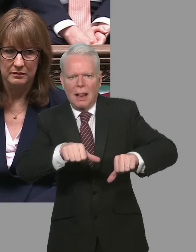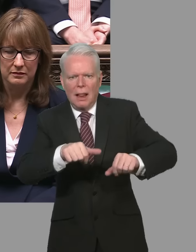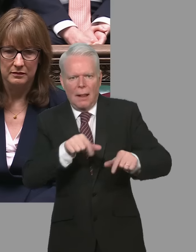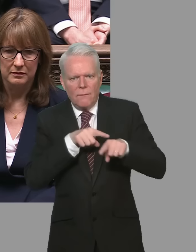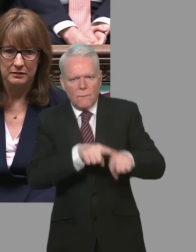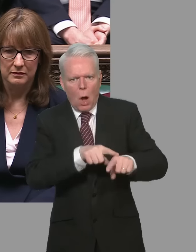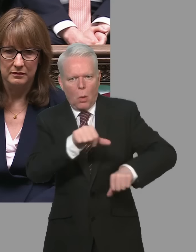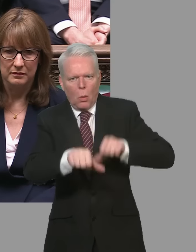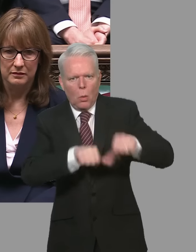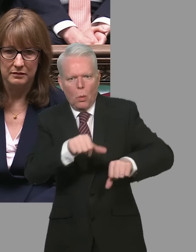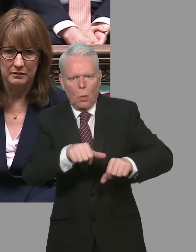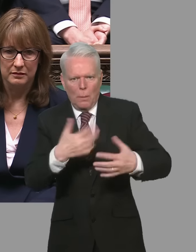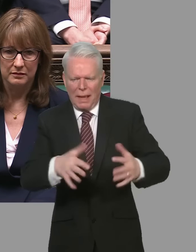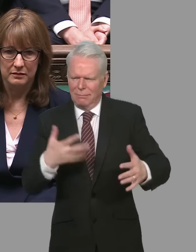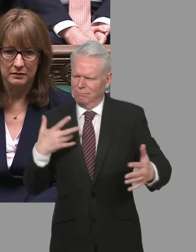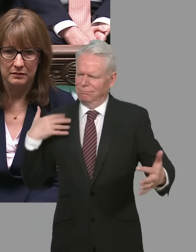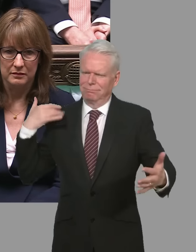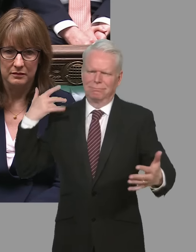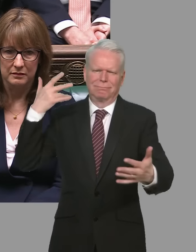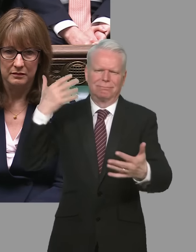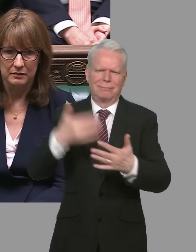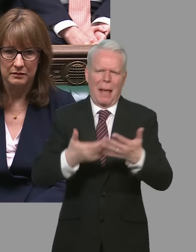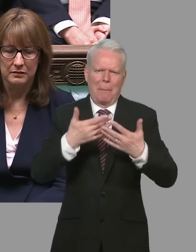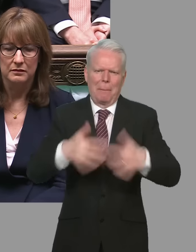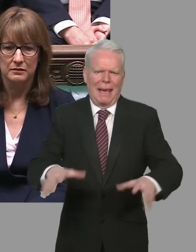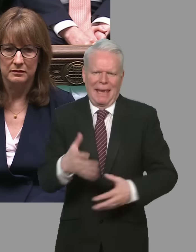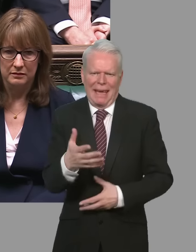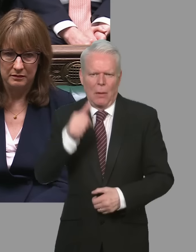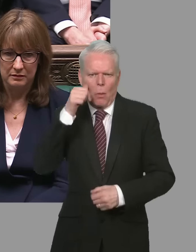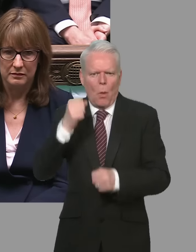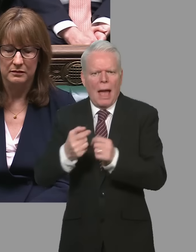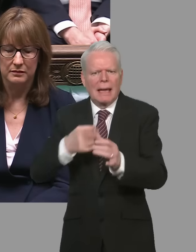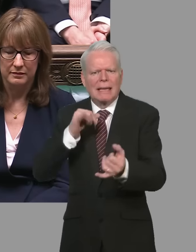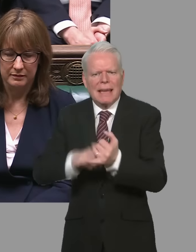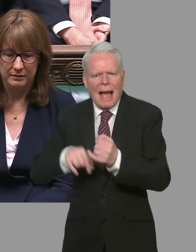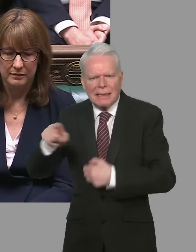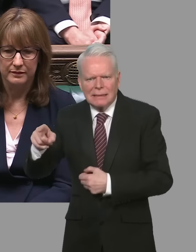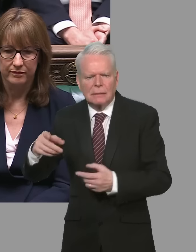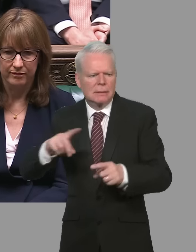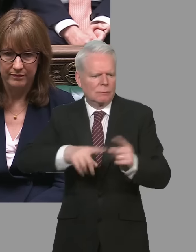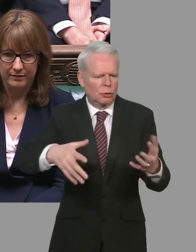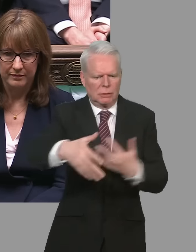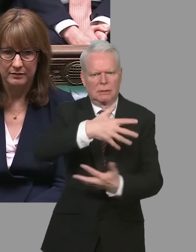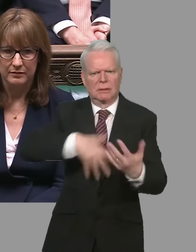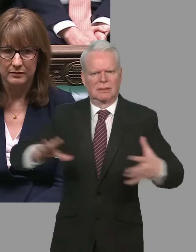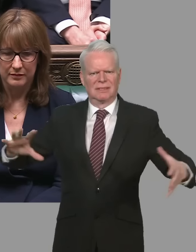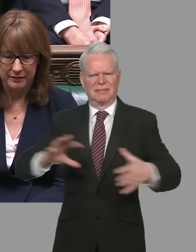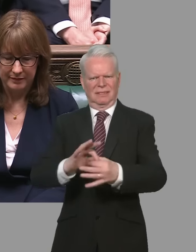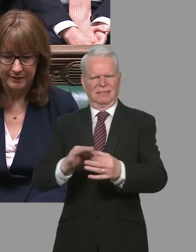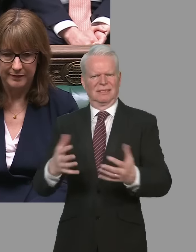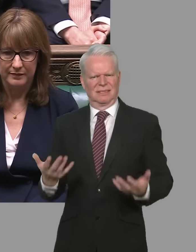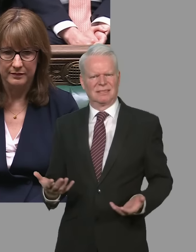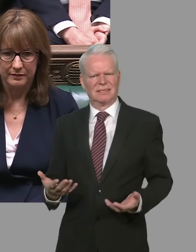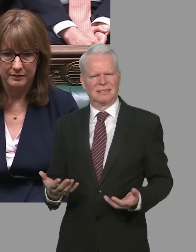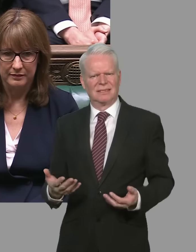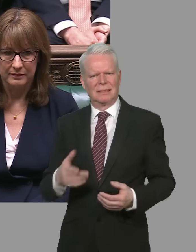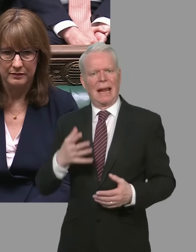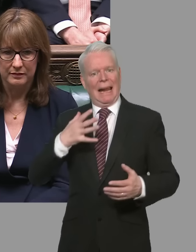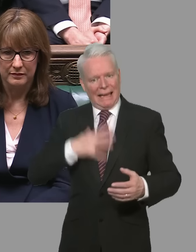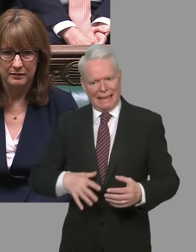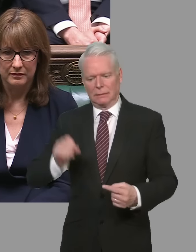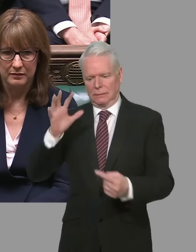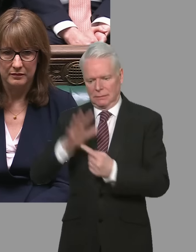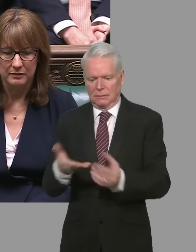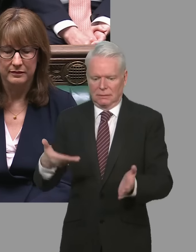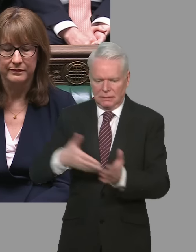Speaker, we're discussing this because of the war. We need to de-escalate. And that is, yes, we are. That is why I stuck to my principles